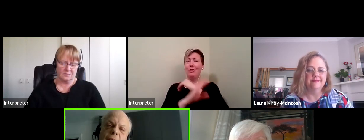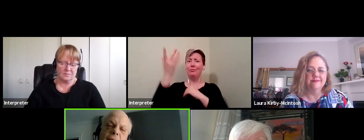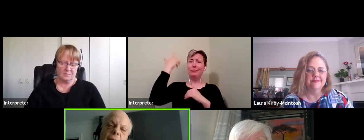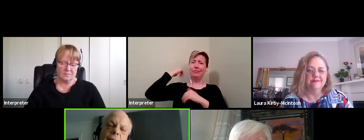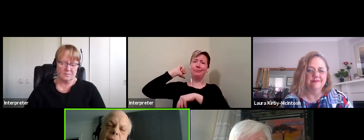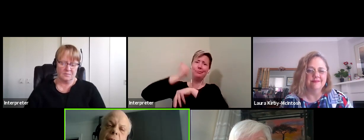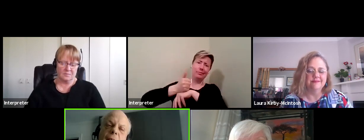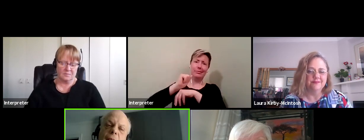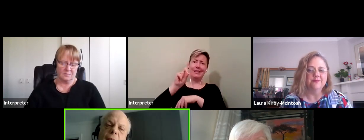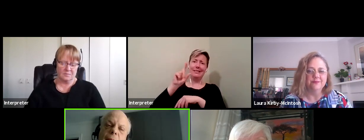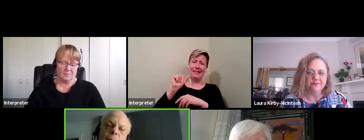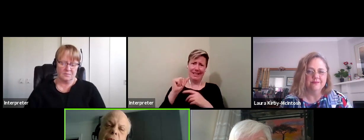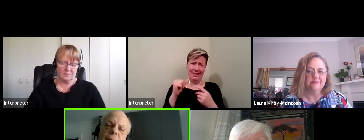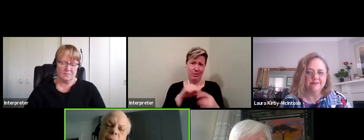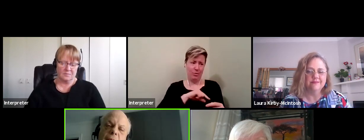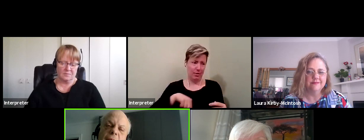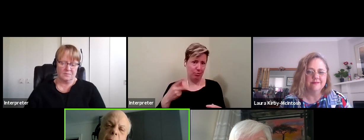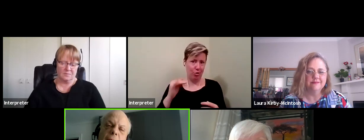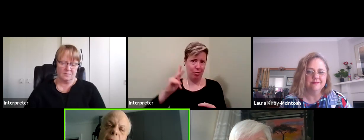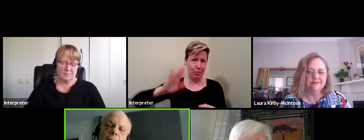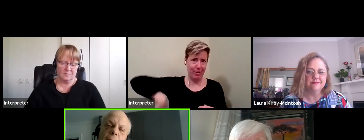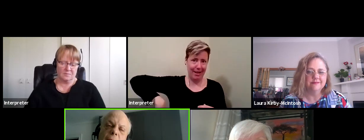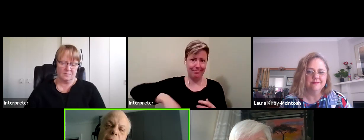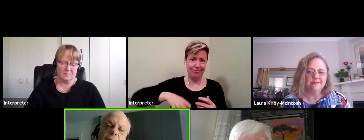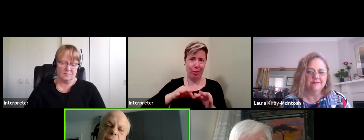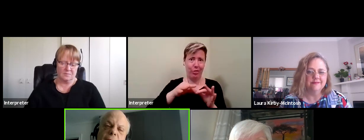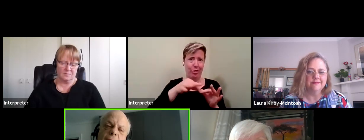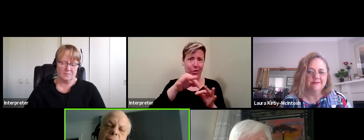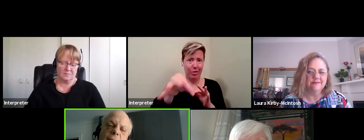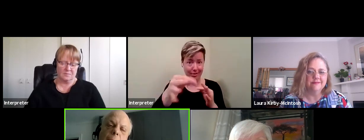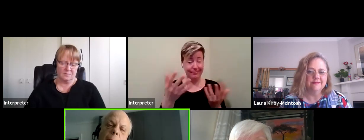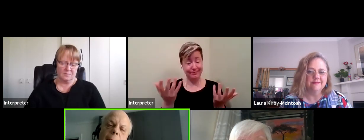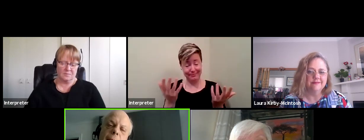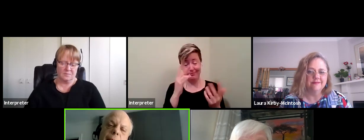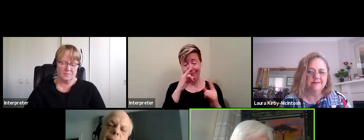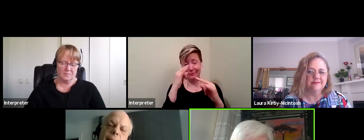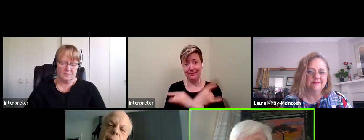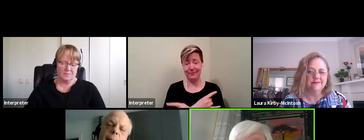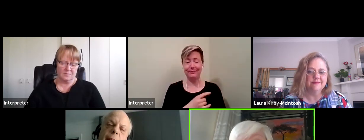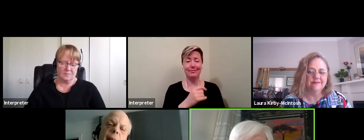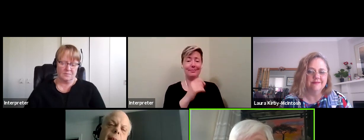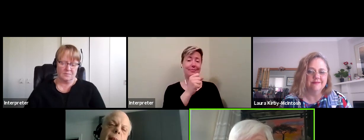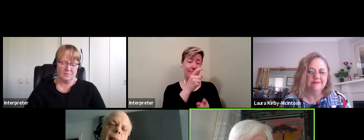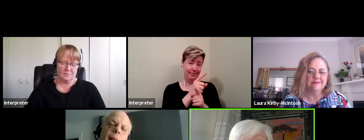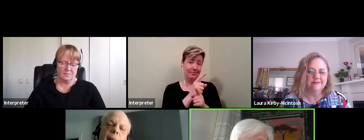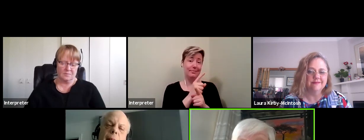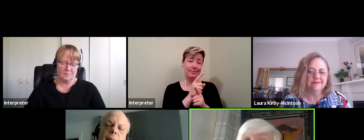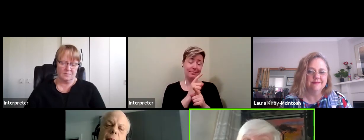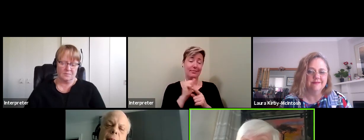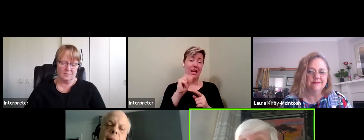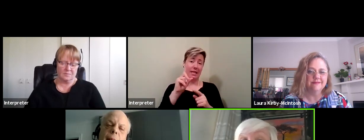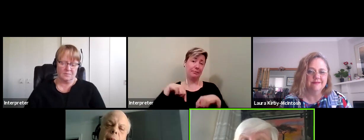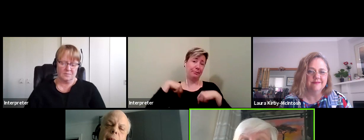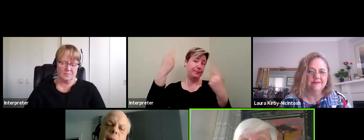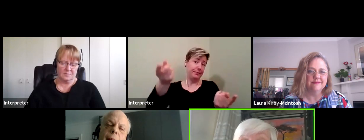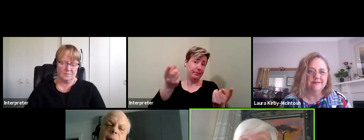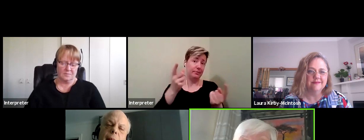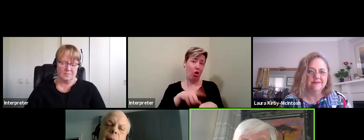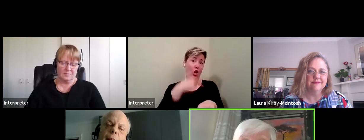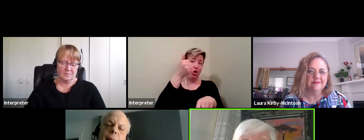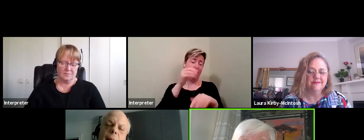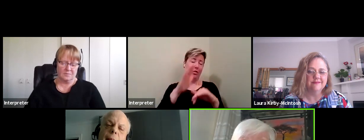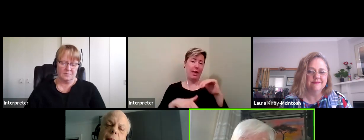Park has done for achieving accessibility in our own province. Right, and they've had it for longer. So that's not necessarily always